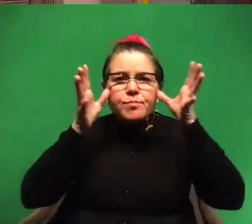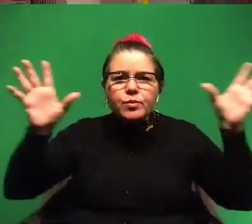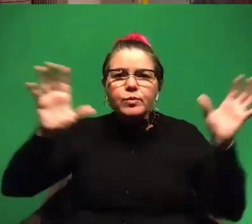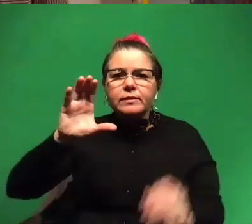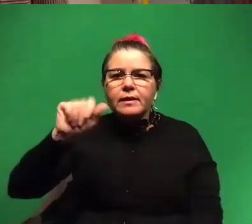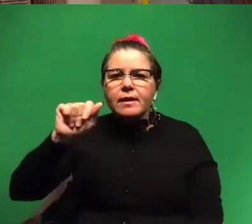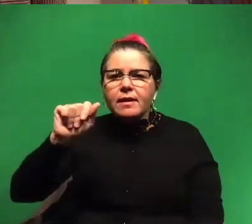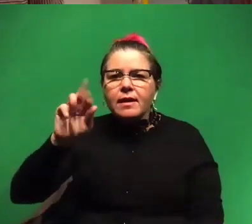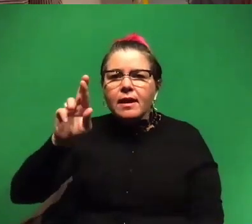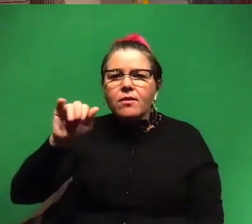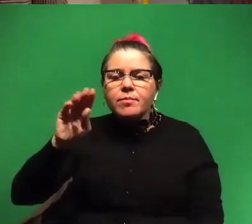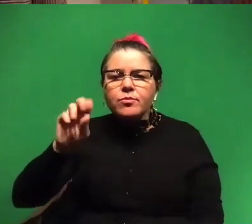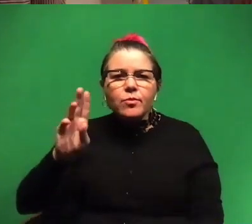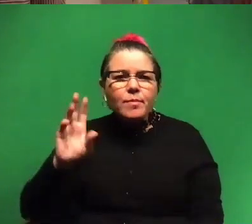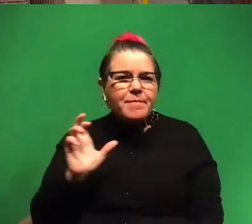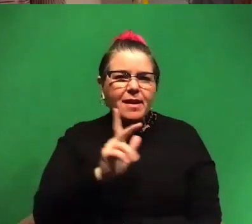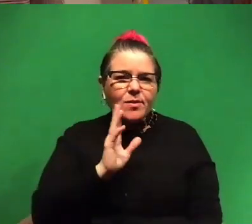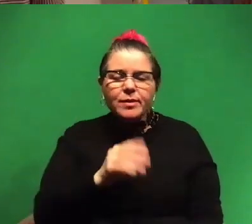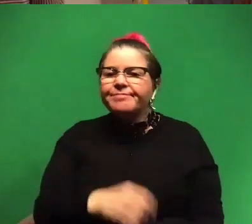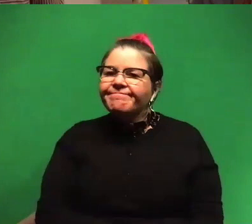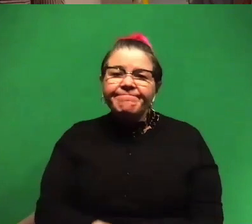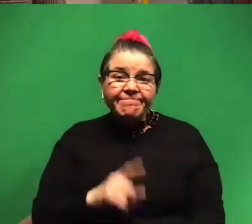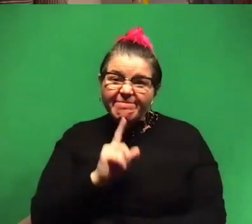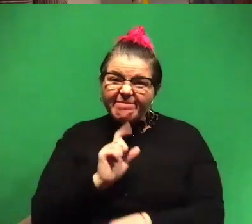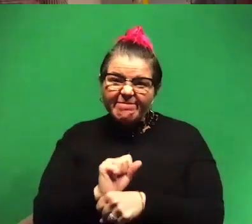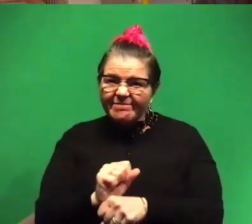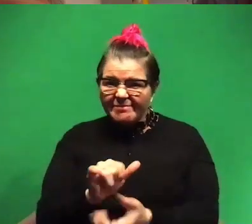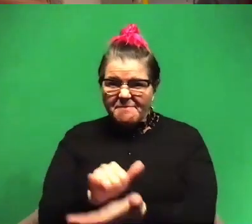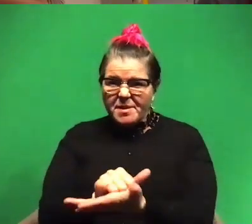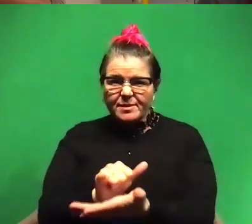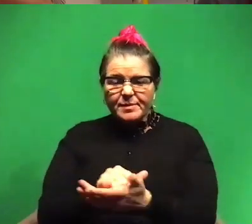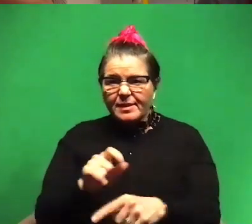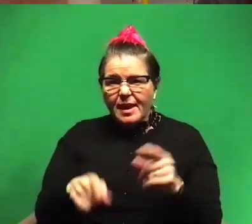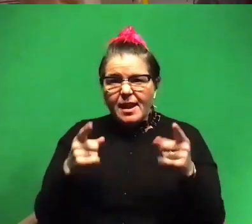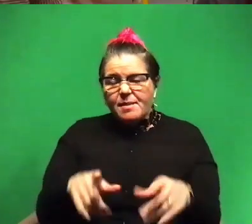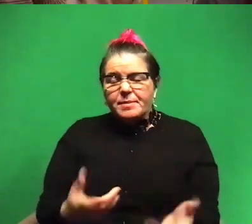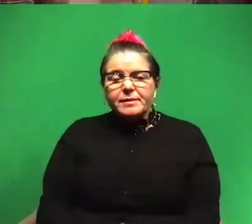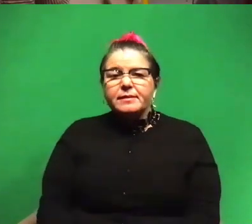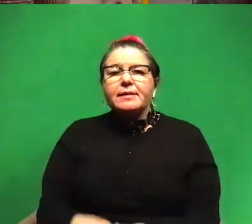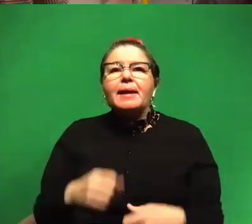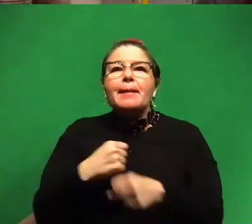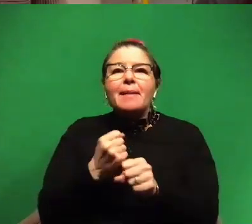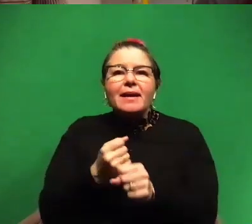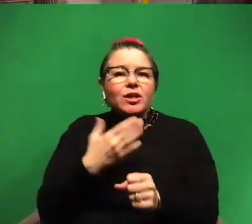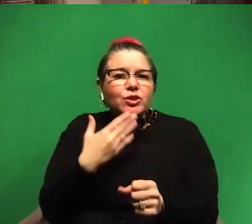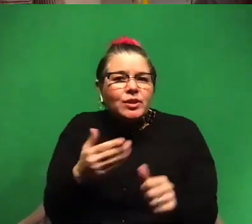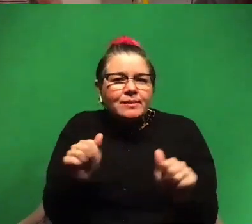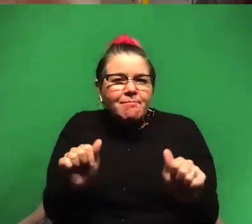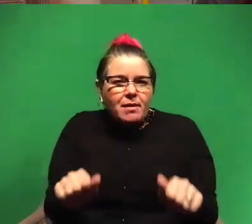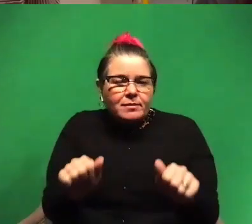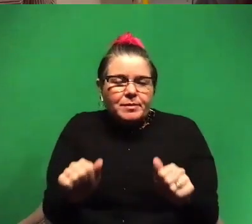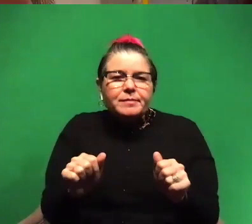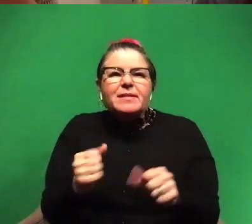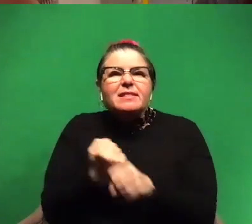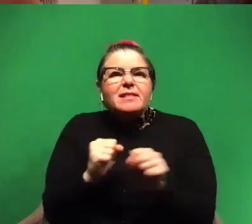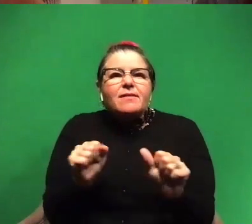the site. But the reality is that that usually can't really happen, and we can just kind of make it as good as possible and as safe